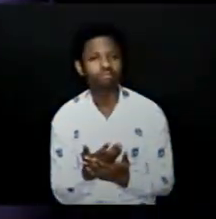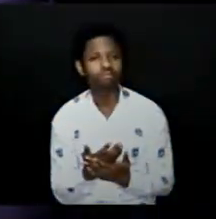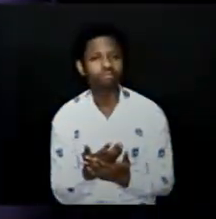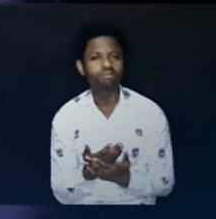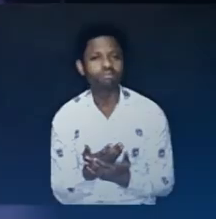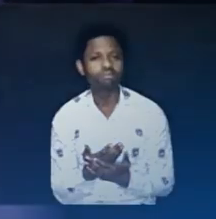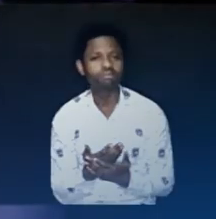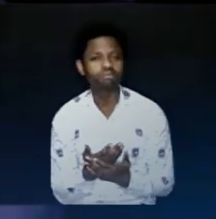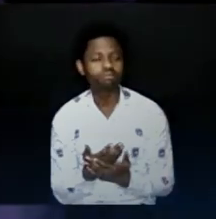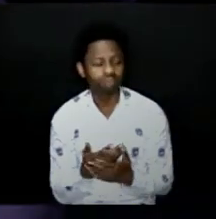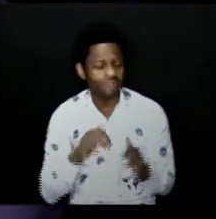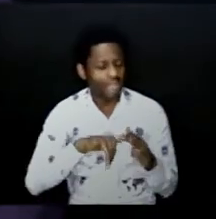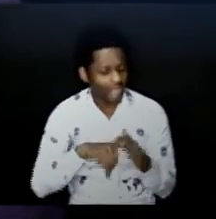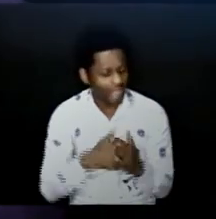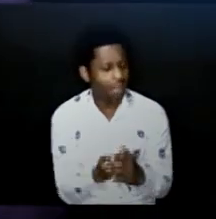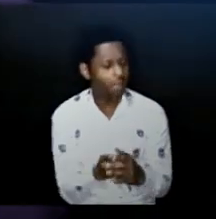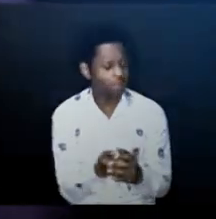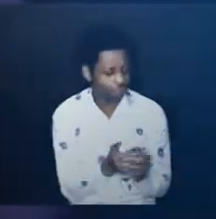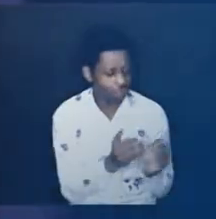now we